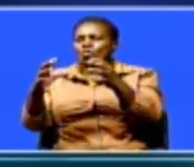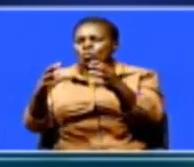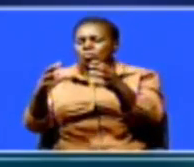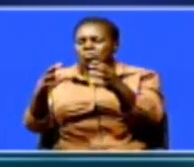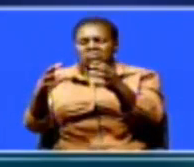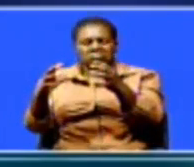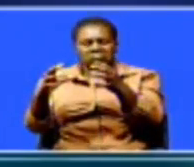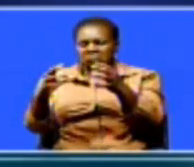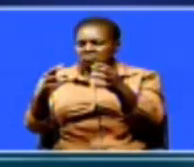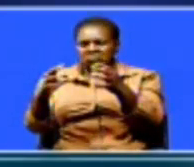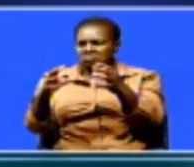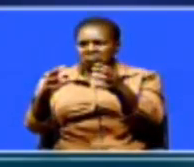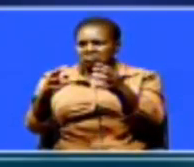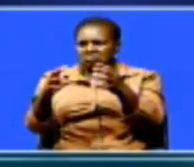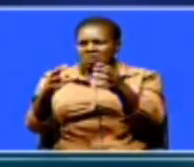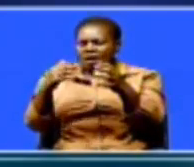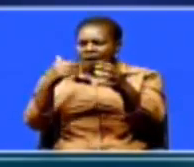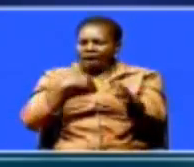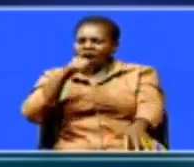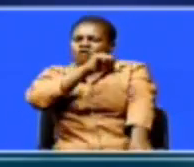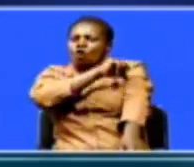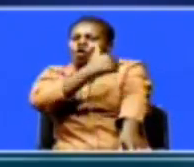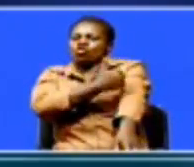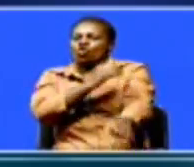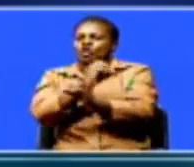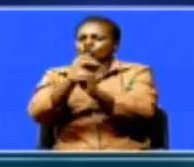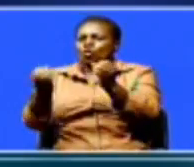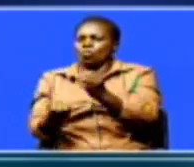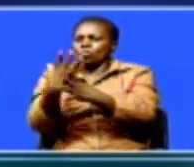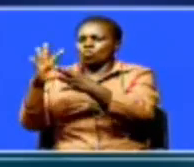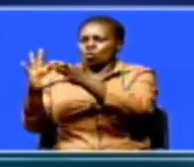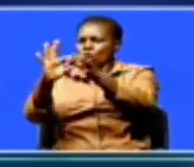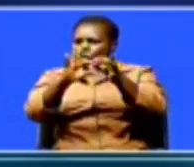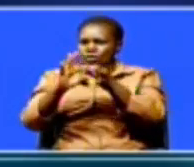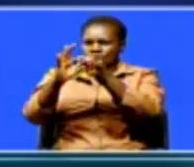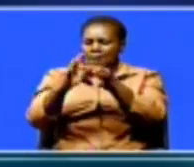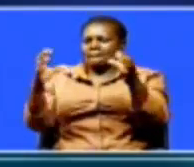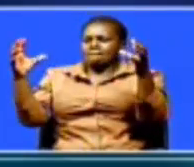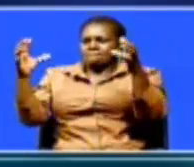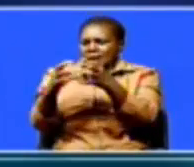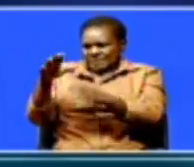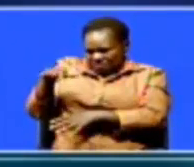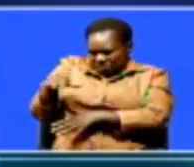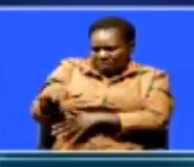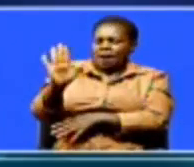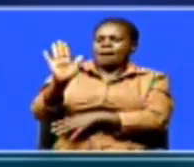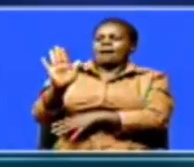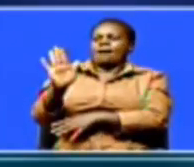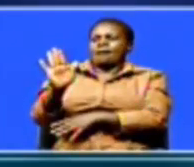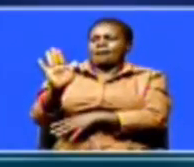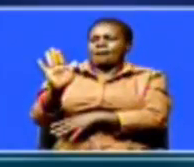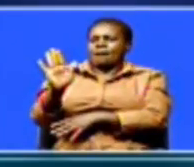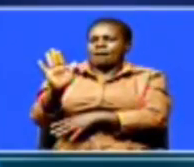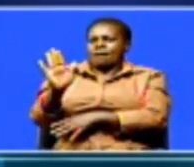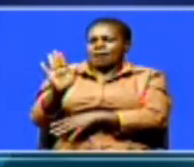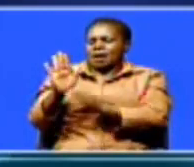does not have the mandate to form a coalition. They are party organs which would build up